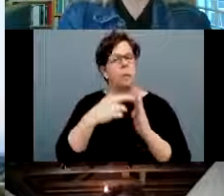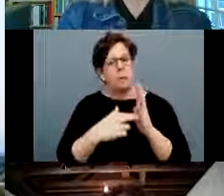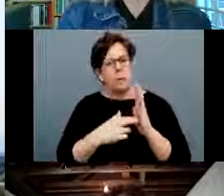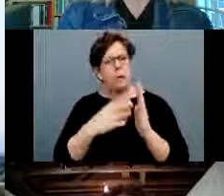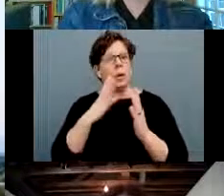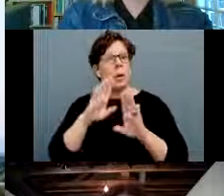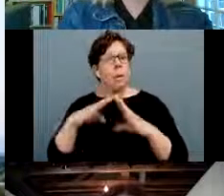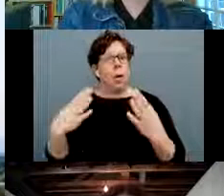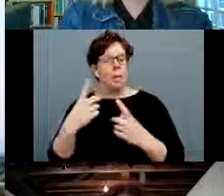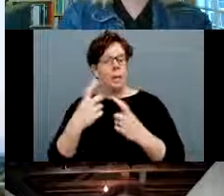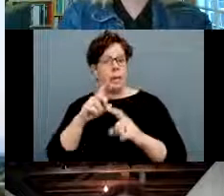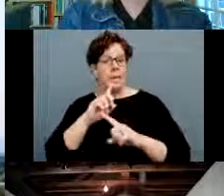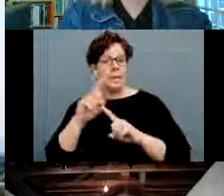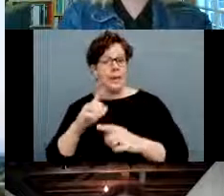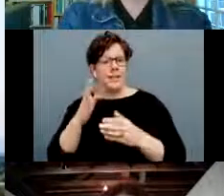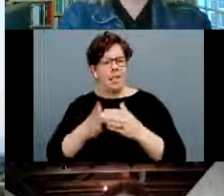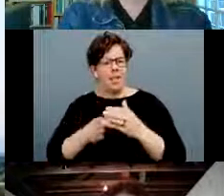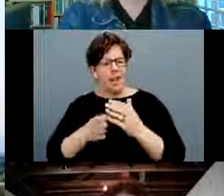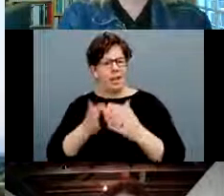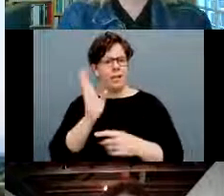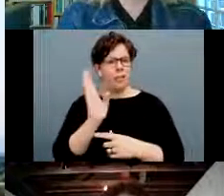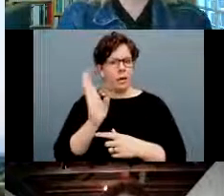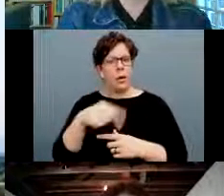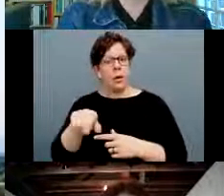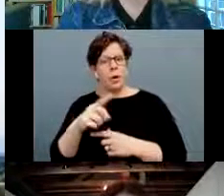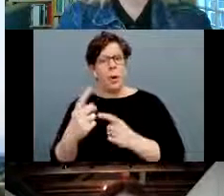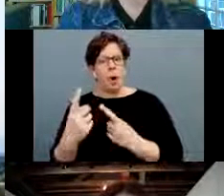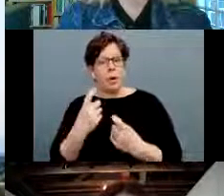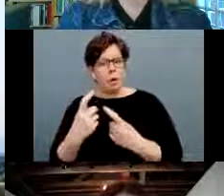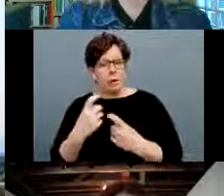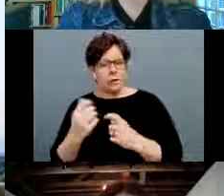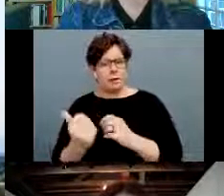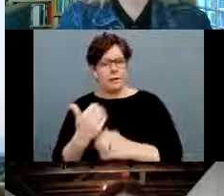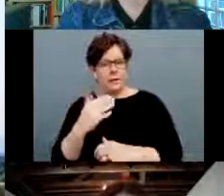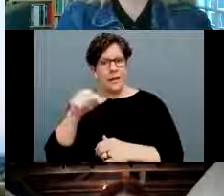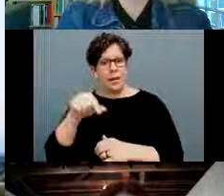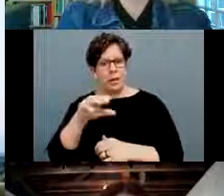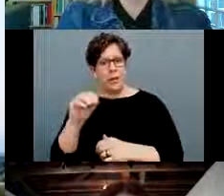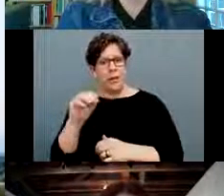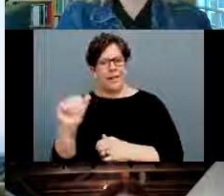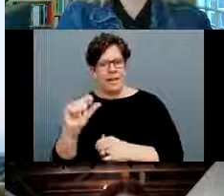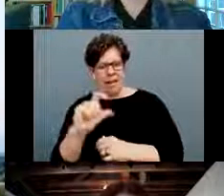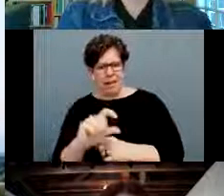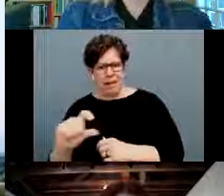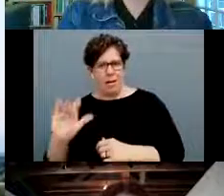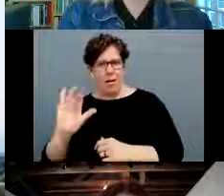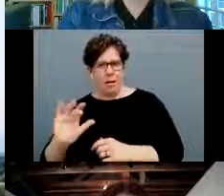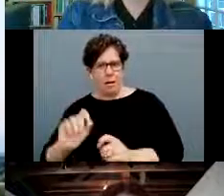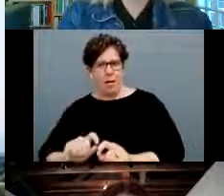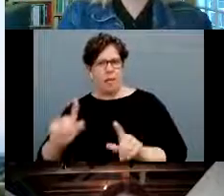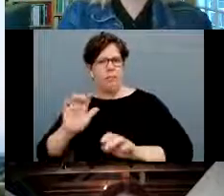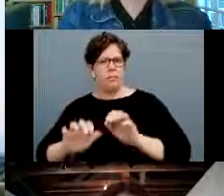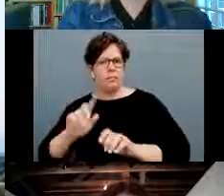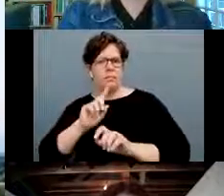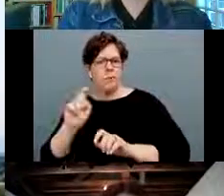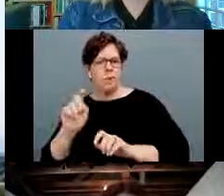tour, so please feel free to send your questions in to us through the Q&A box throughout this presentation. And for optimal viewing